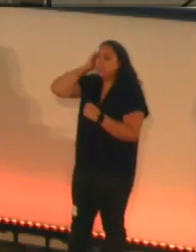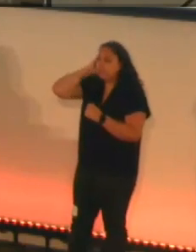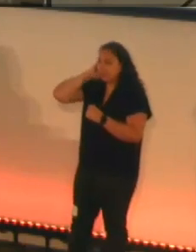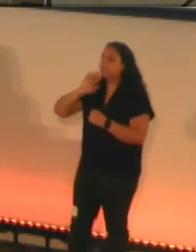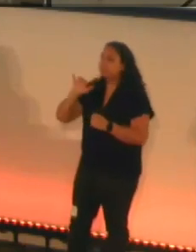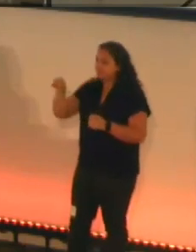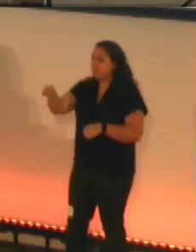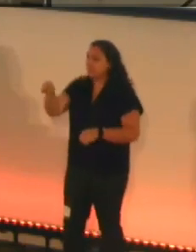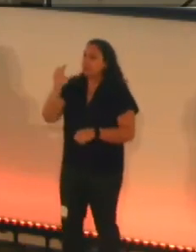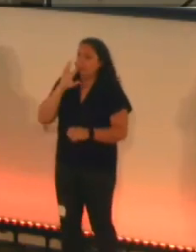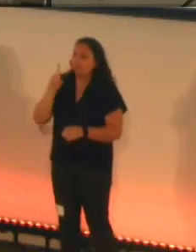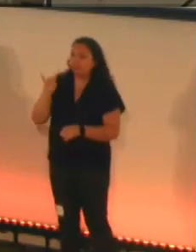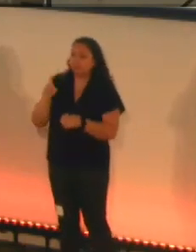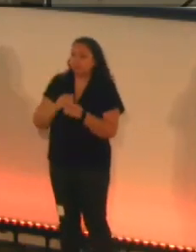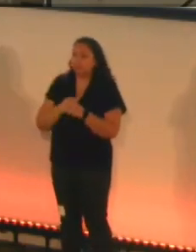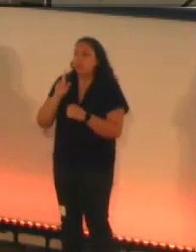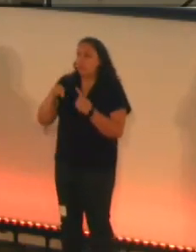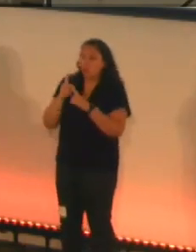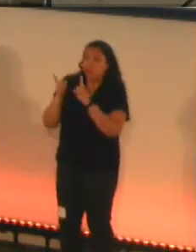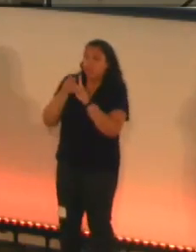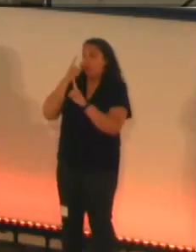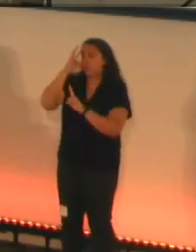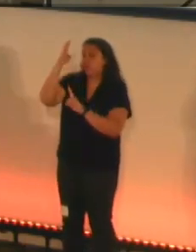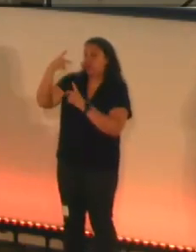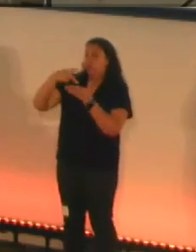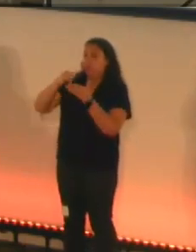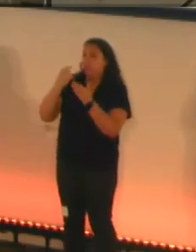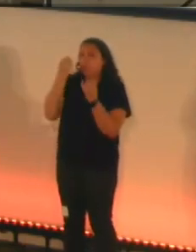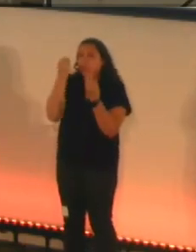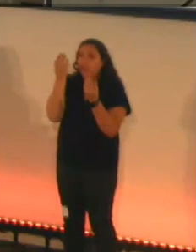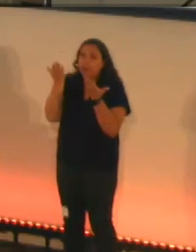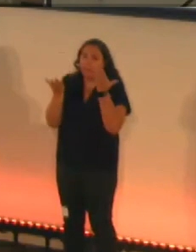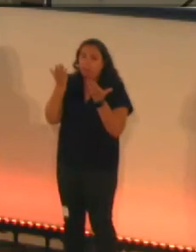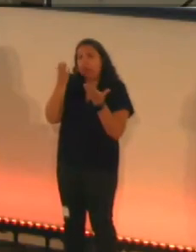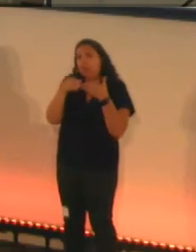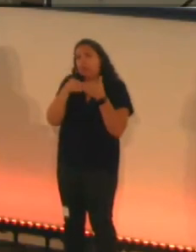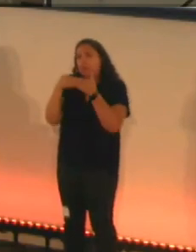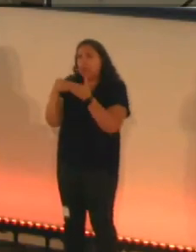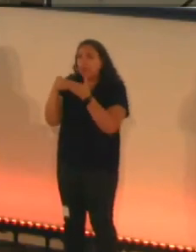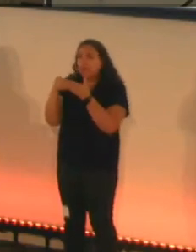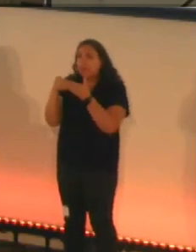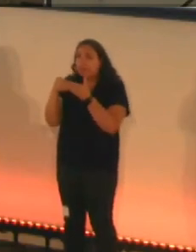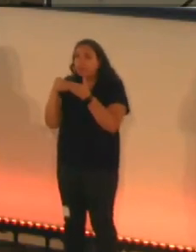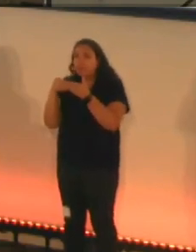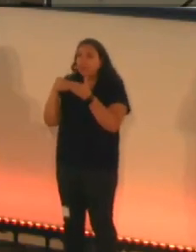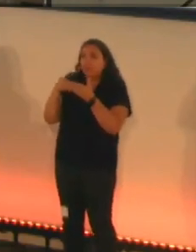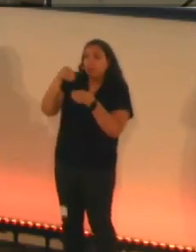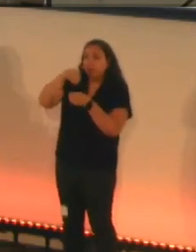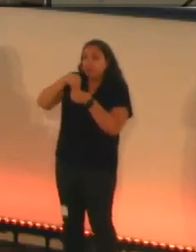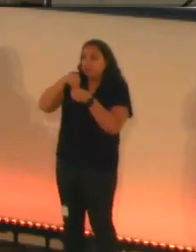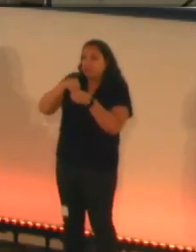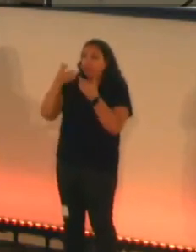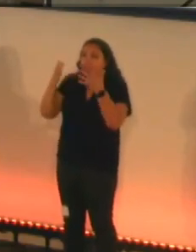first initially coming up with this project, we were thinking that maybe we would want to try a guidance framework inside of like an existing social VR